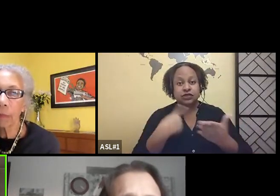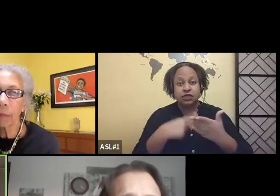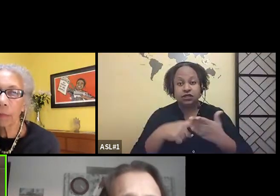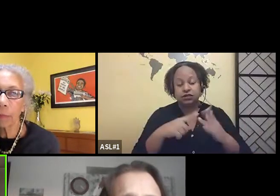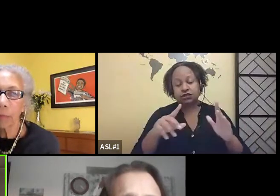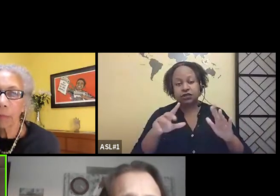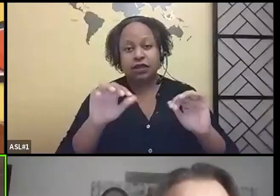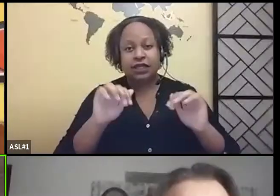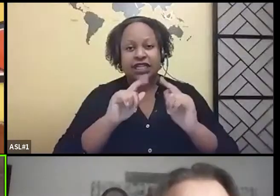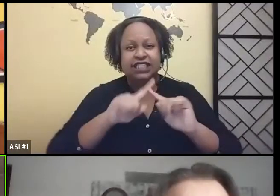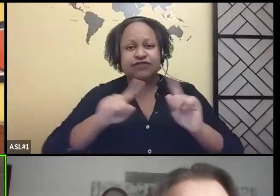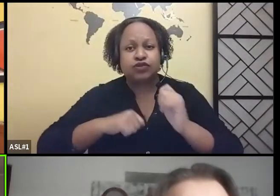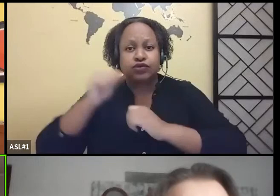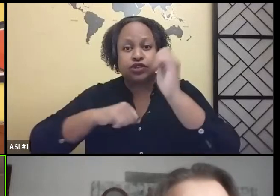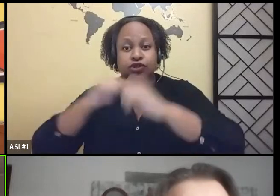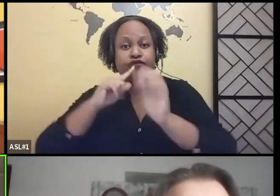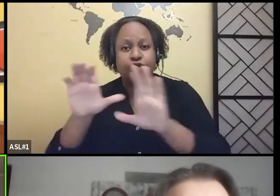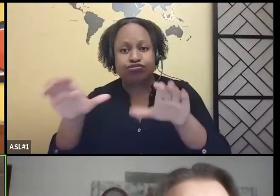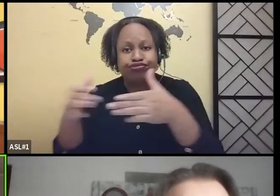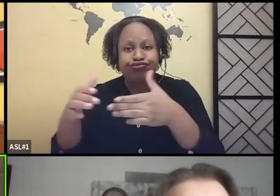give us a different